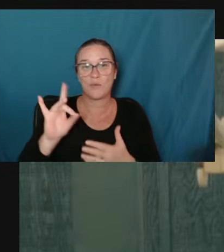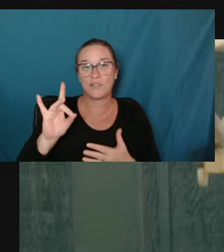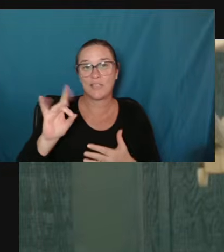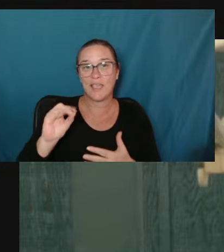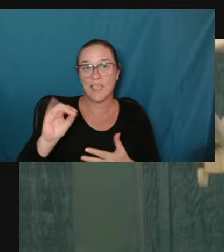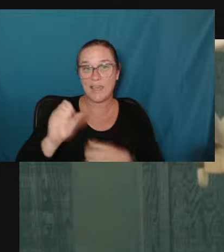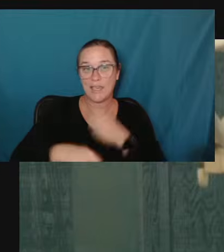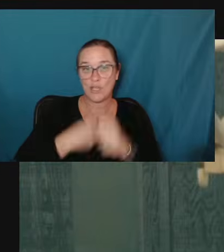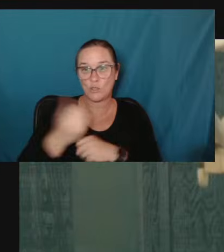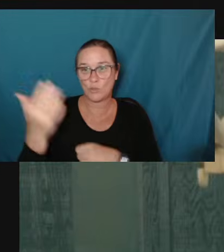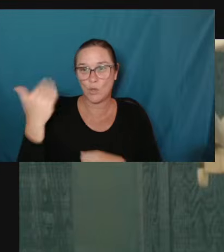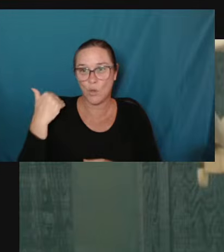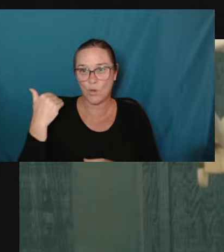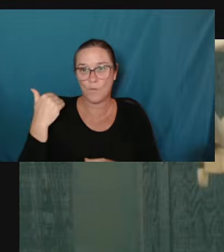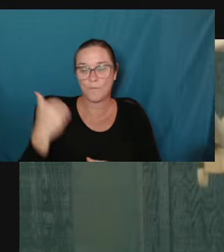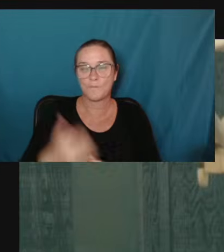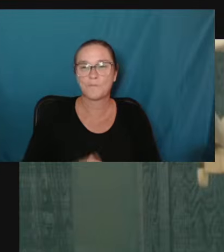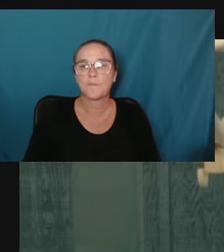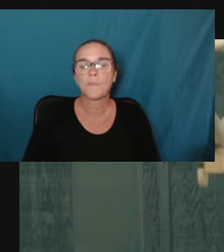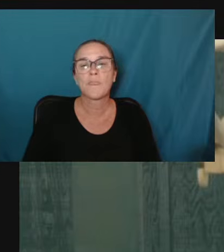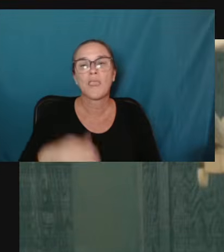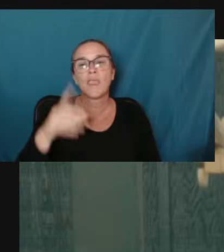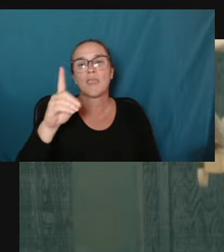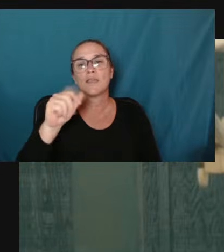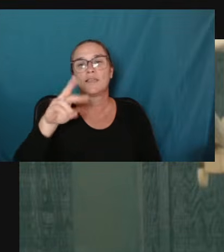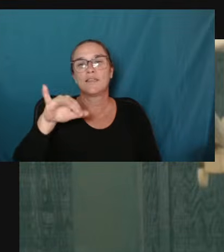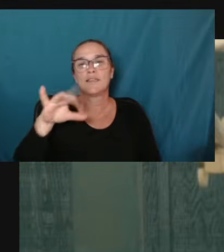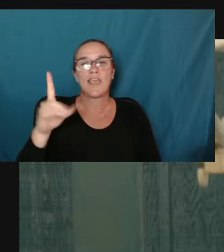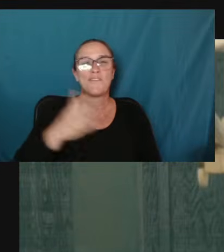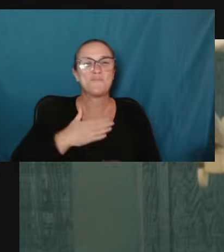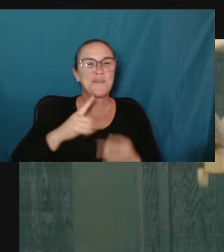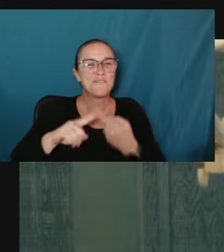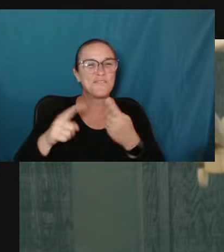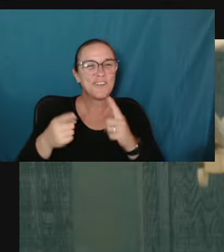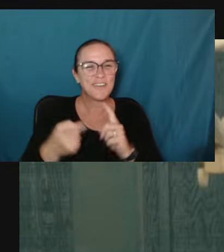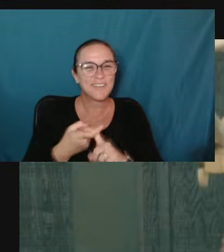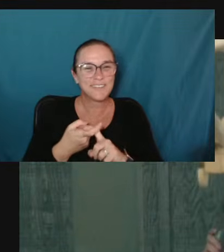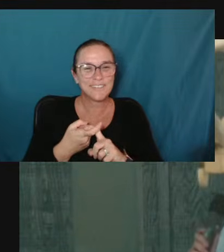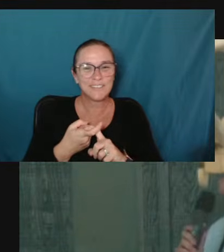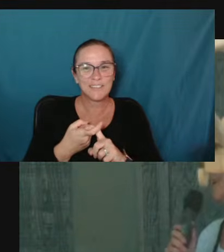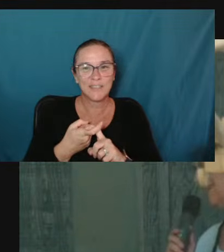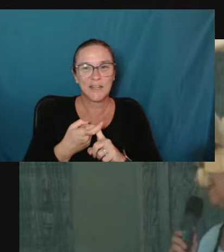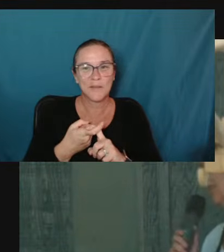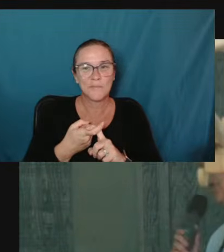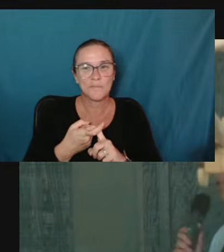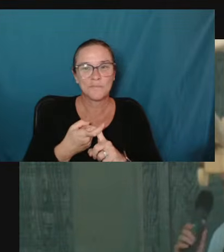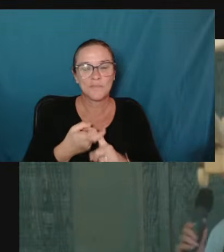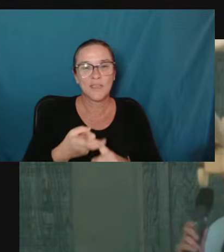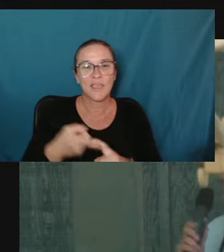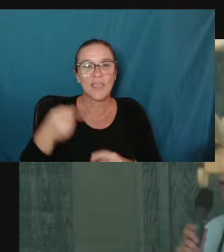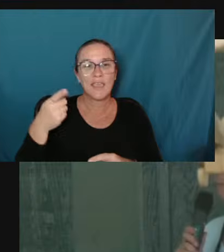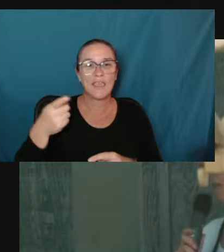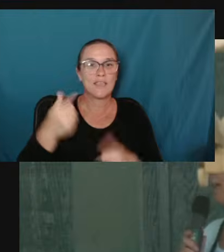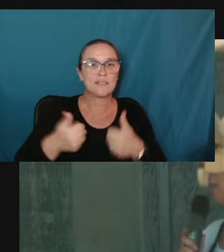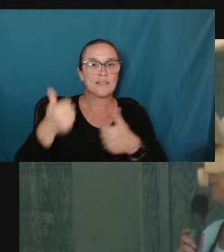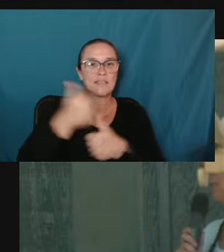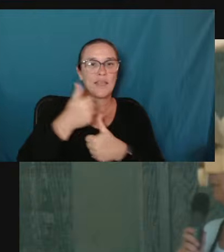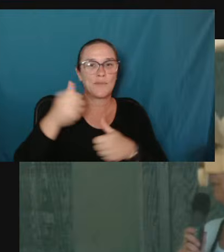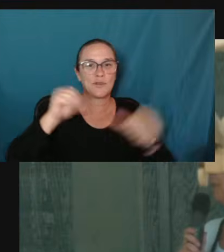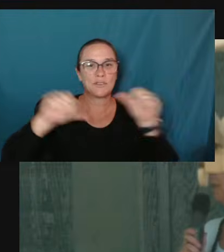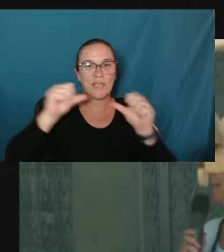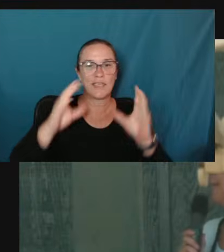1st. David, my old buddy, the deputy scientist in charge at Hawai'i